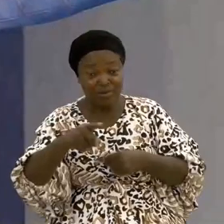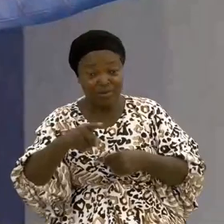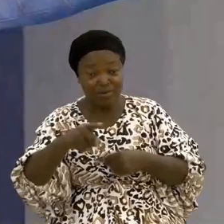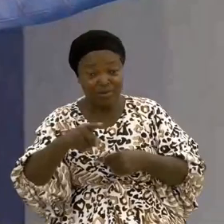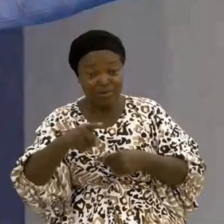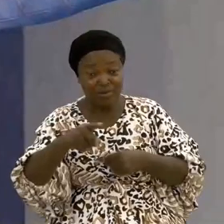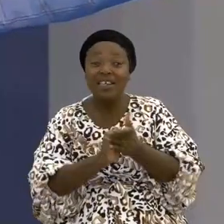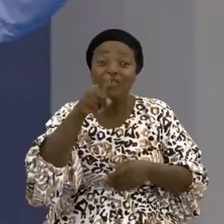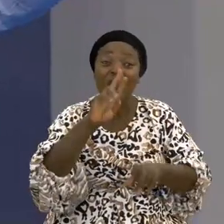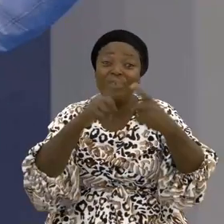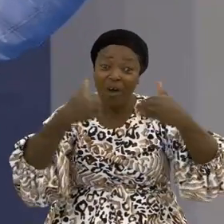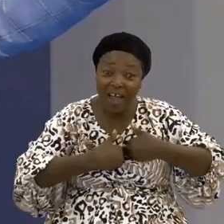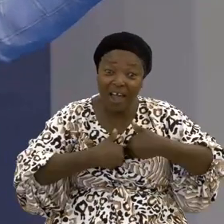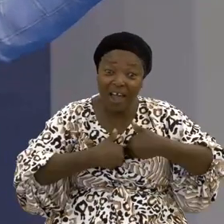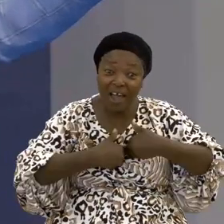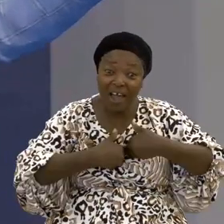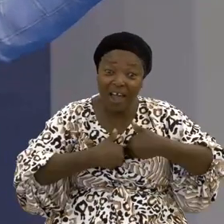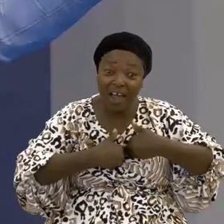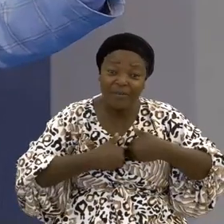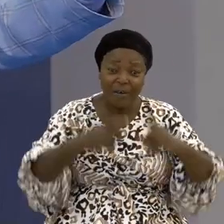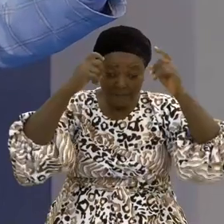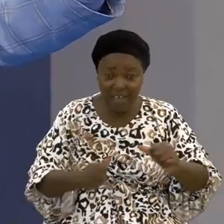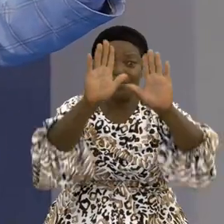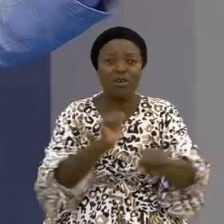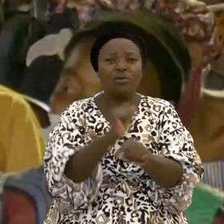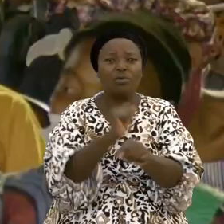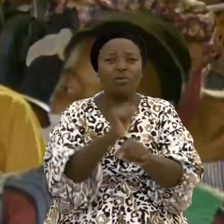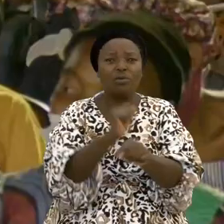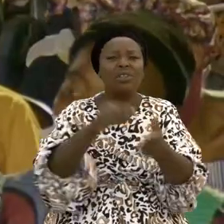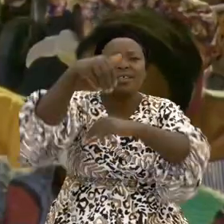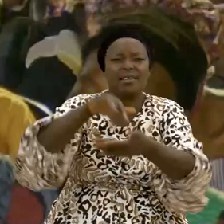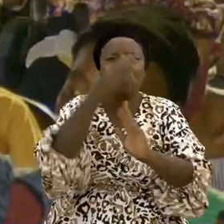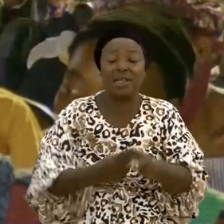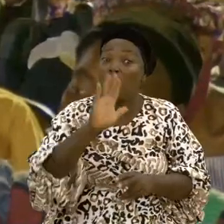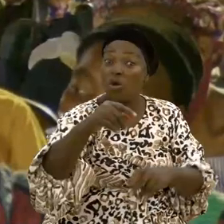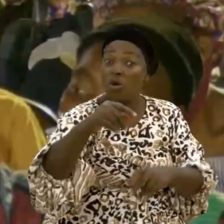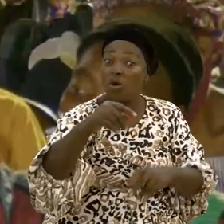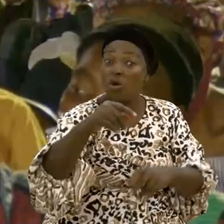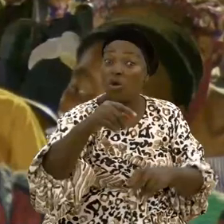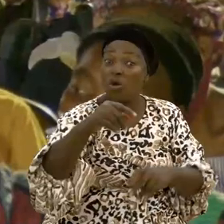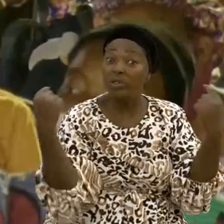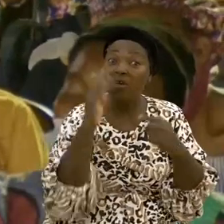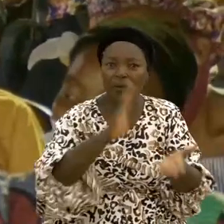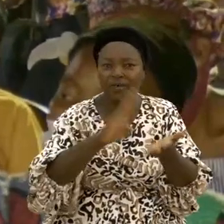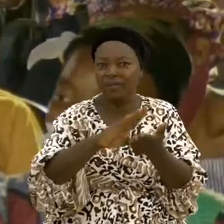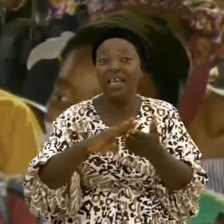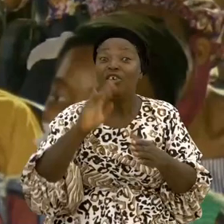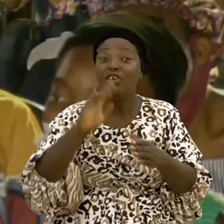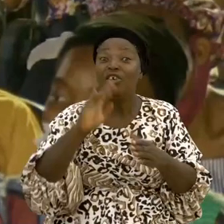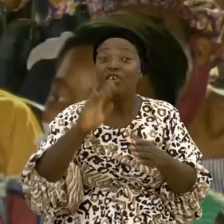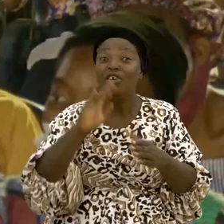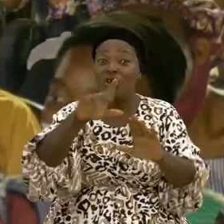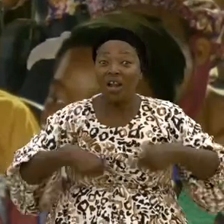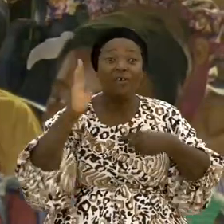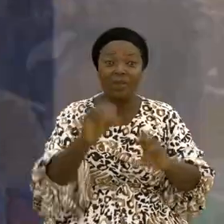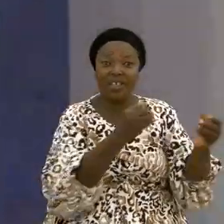you are going to have instantaneous miracle tonight. Your sin will be forgiven. Your life